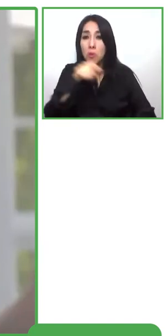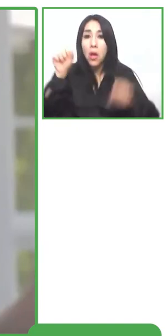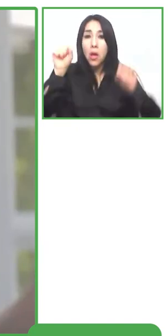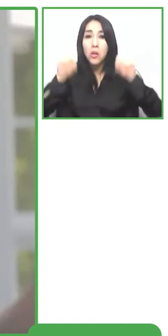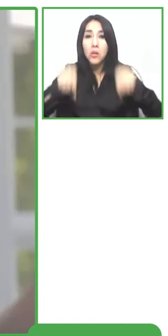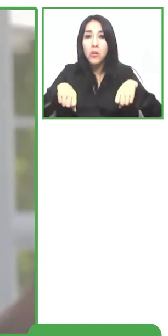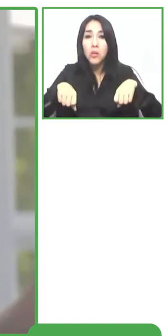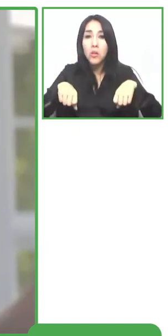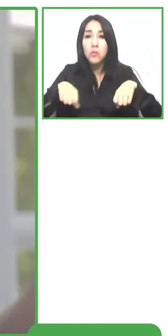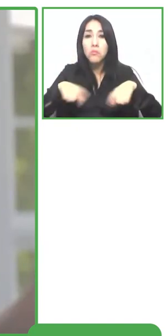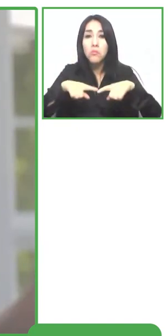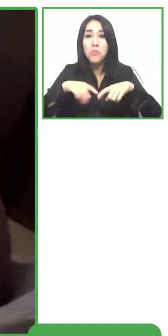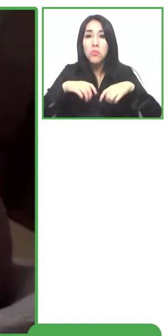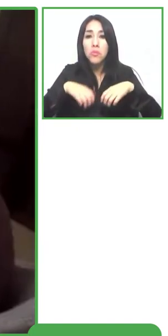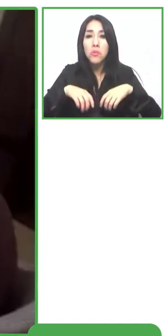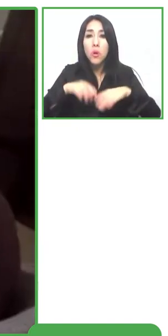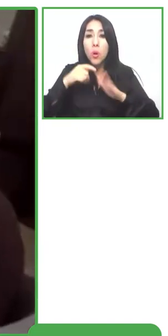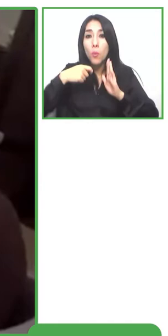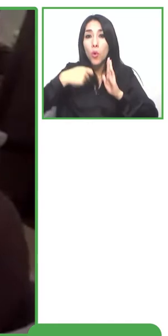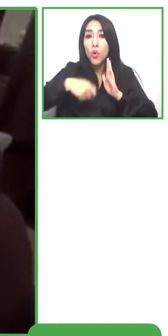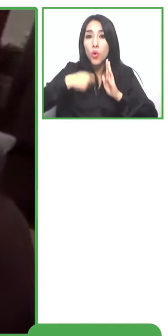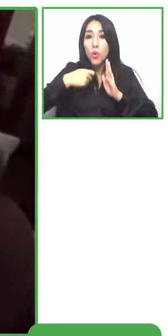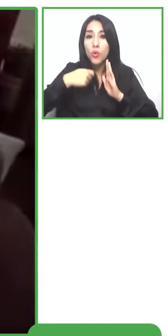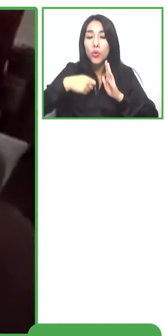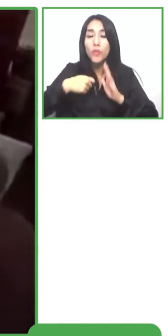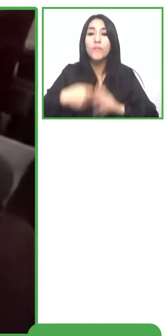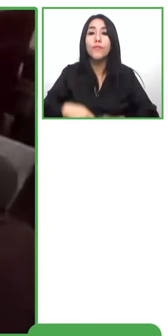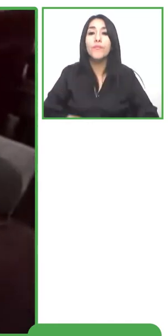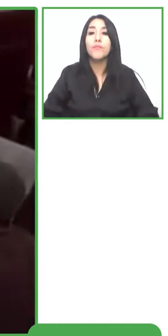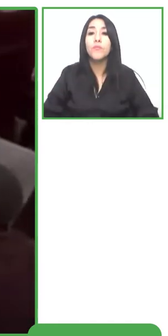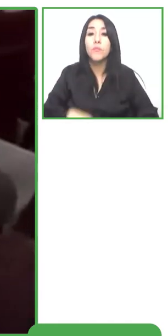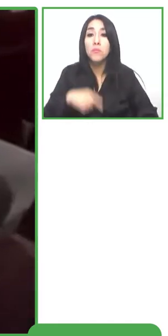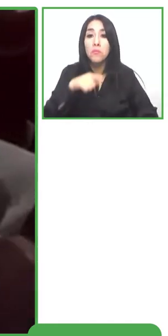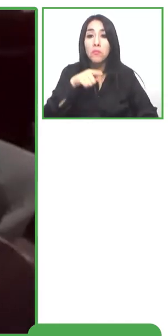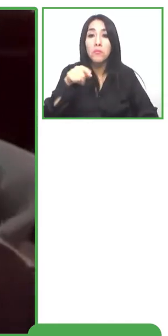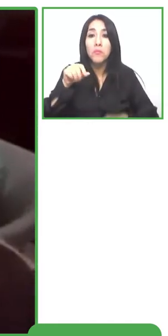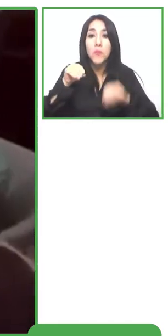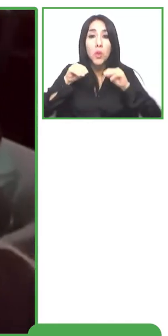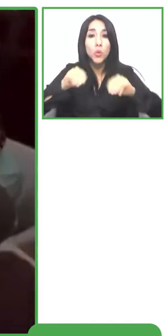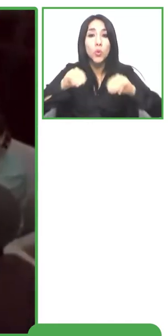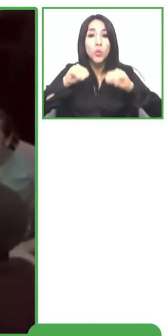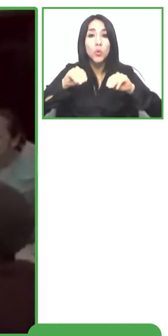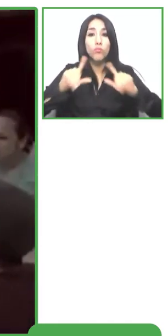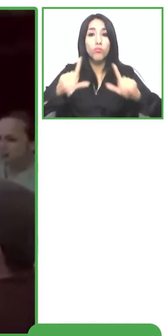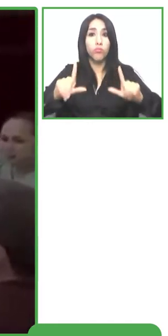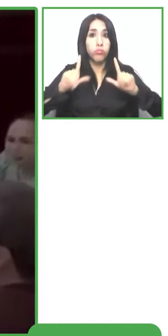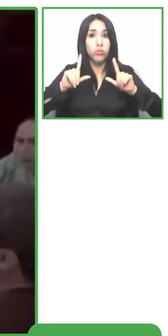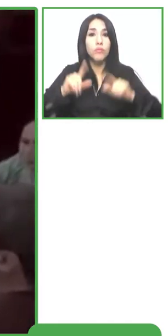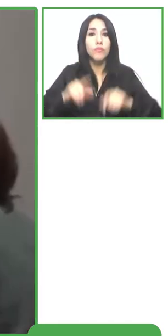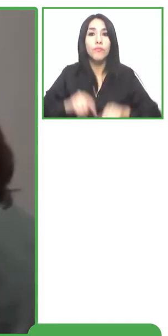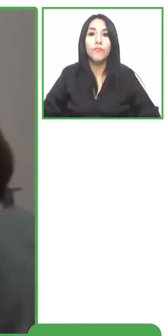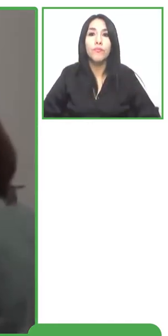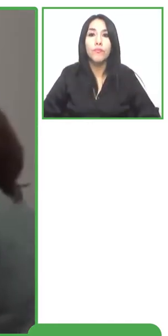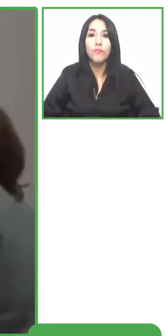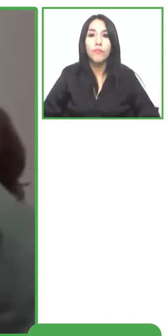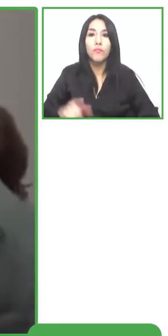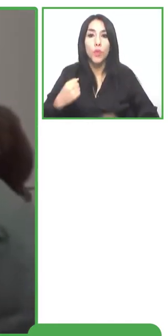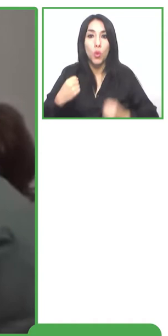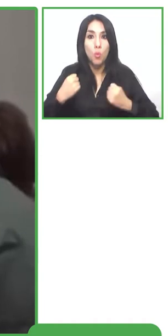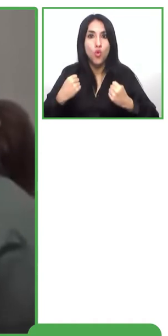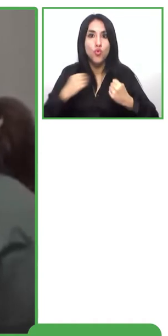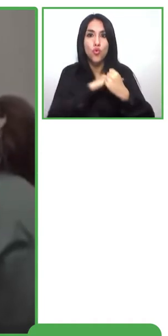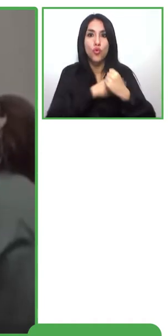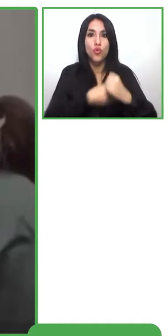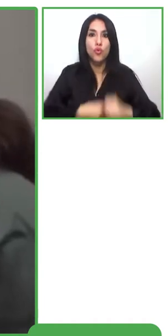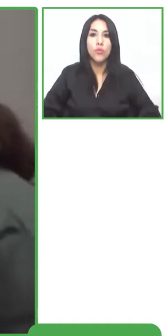and it requires training as with any project. They're true champions, and they can be the protagonist